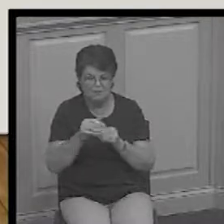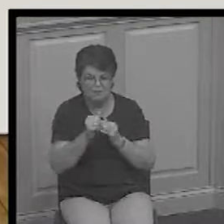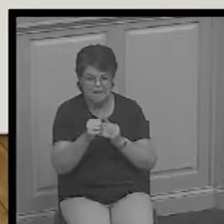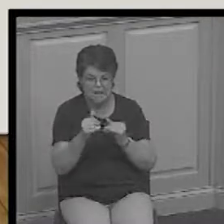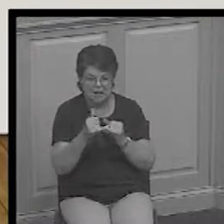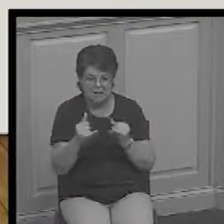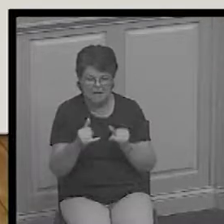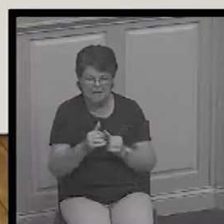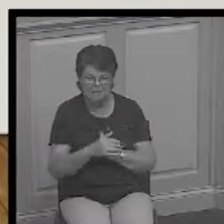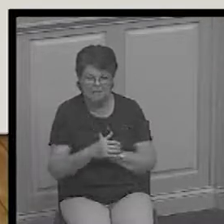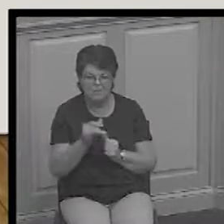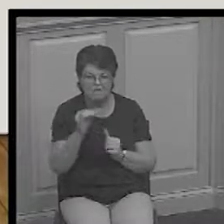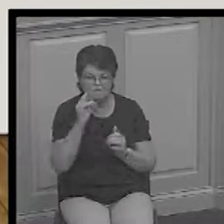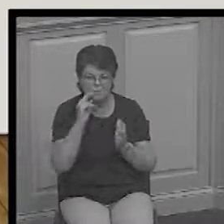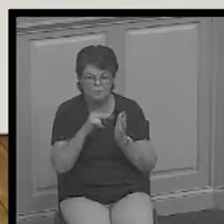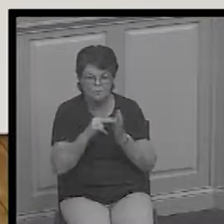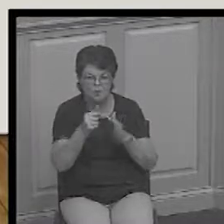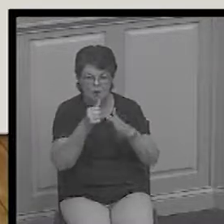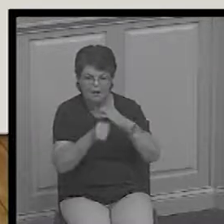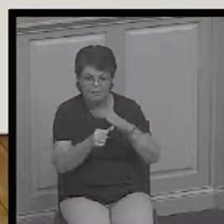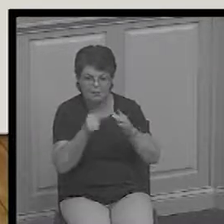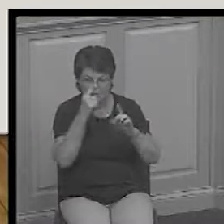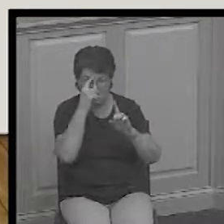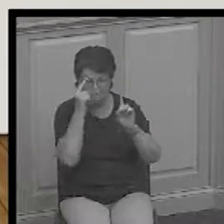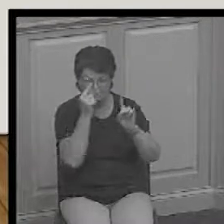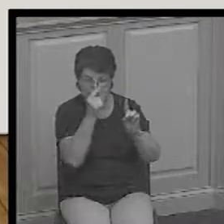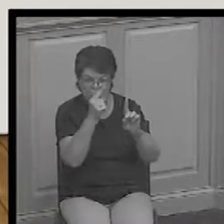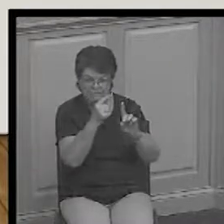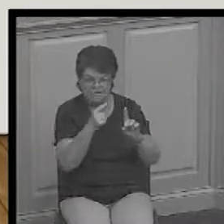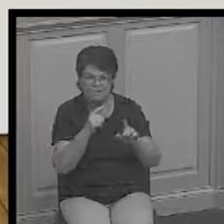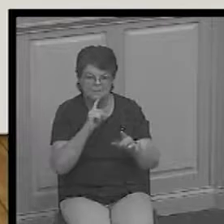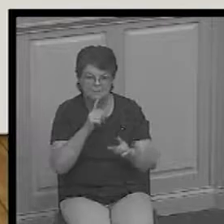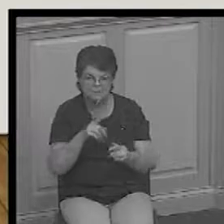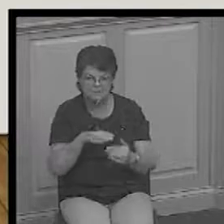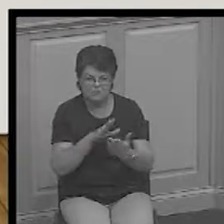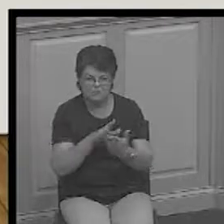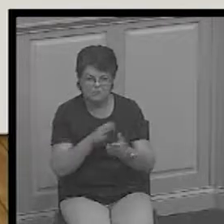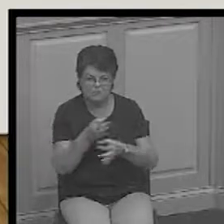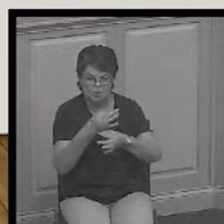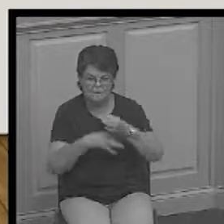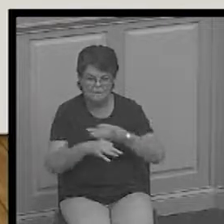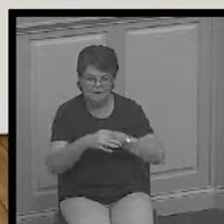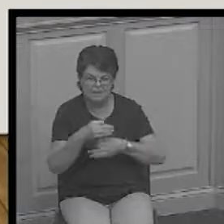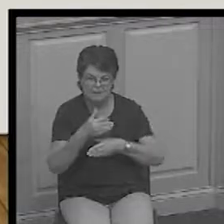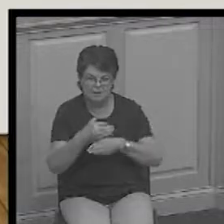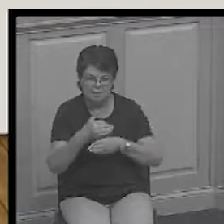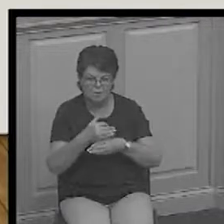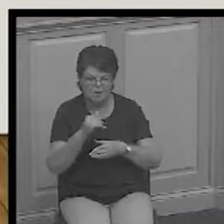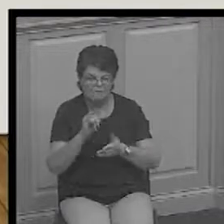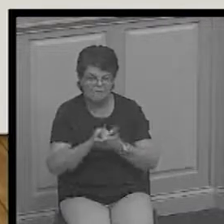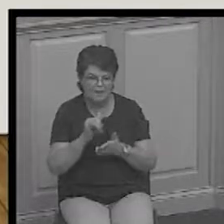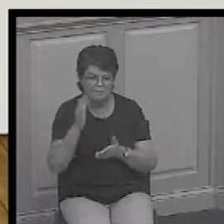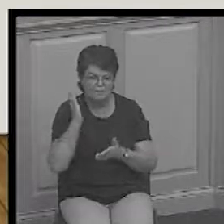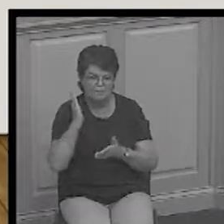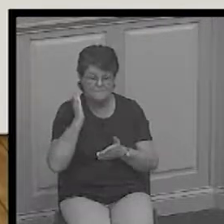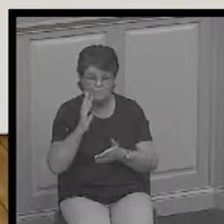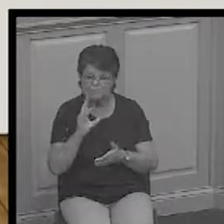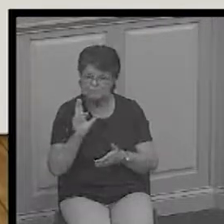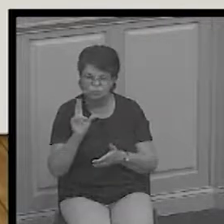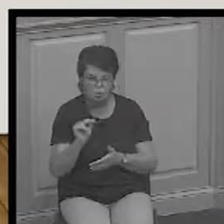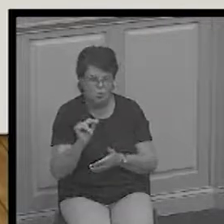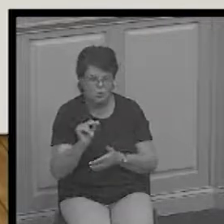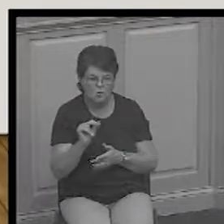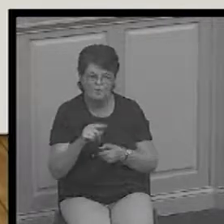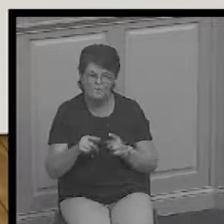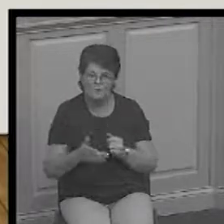It does, if you look at under objective, it does address replacement windows, and that was always a no-no before, but it helps